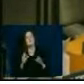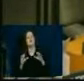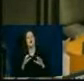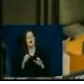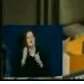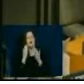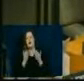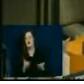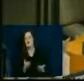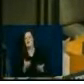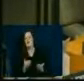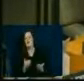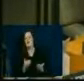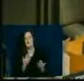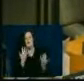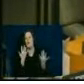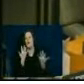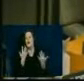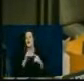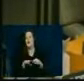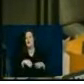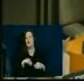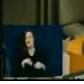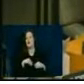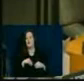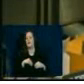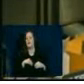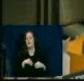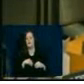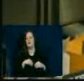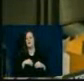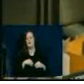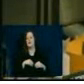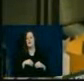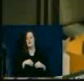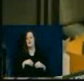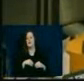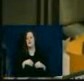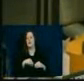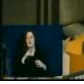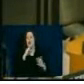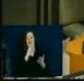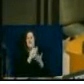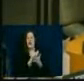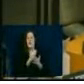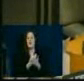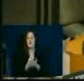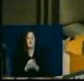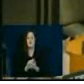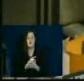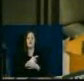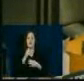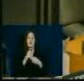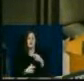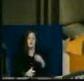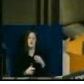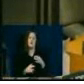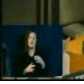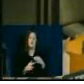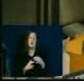offer and waiting on acceptance. There are financial implications to some of